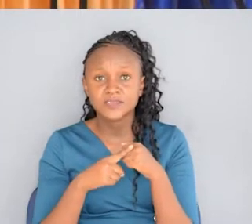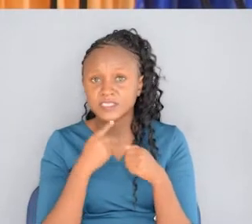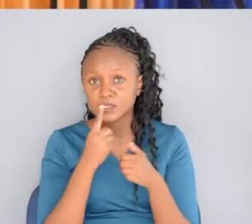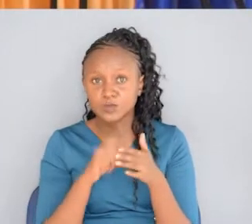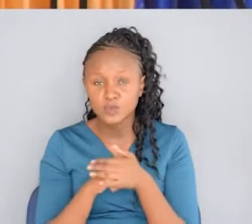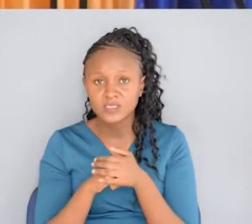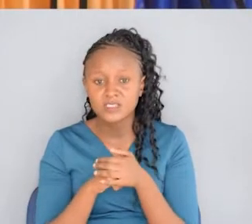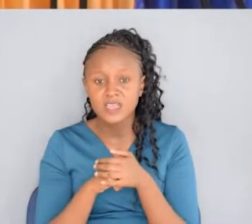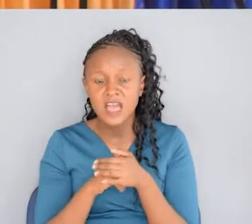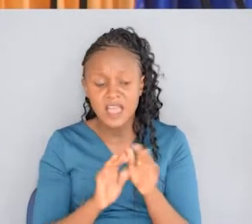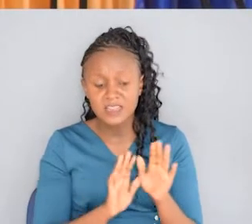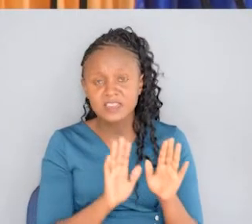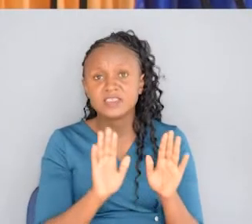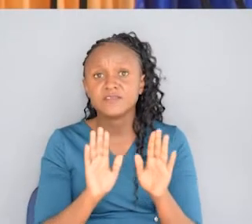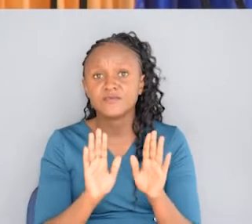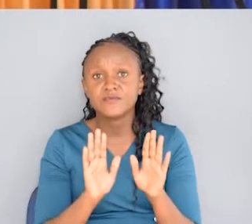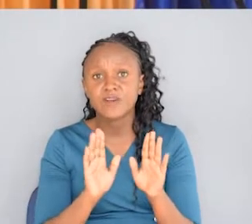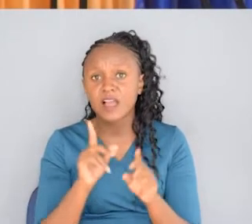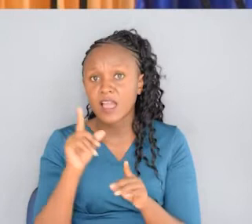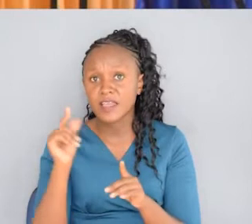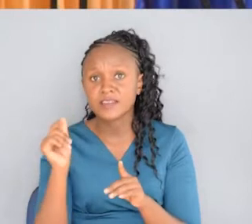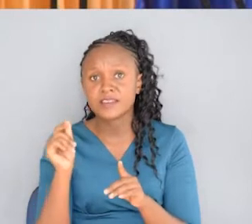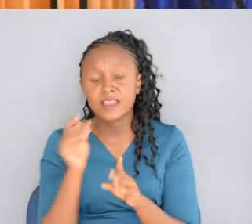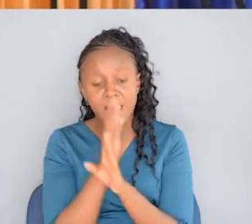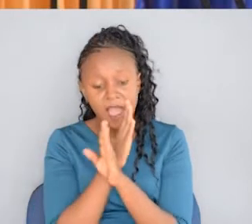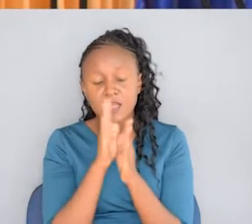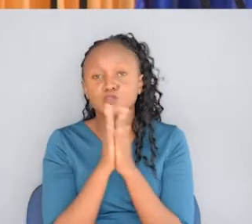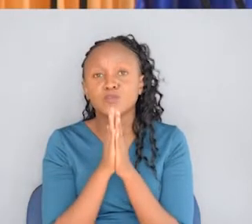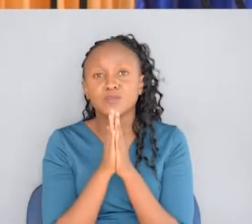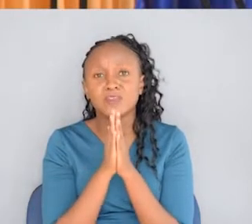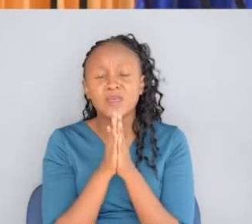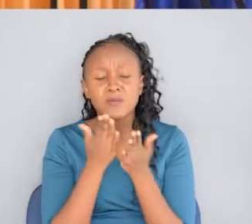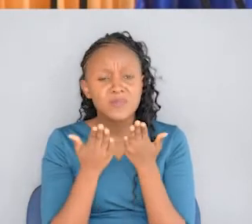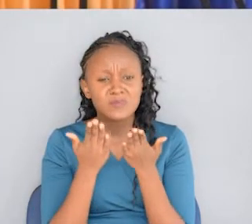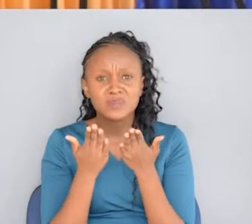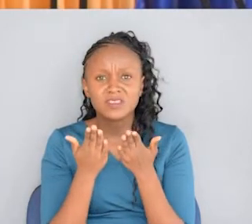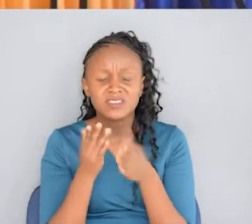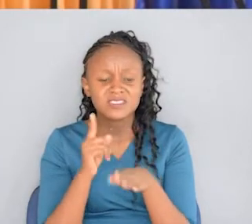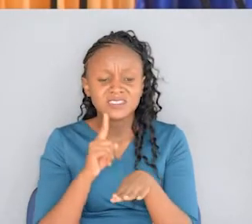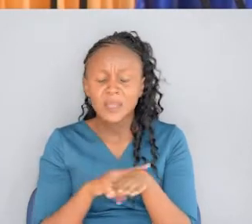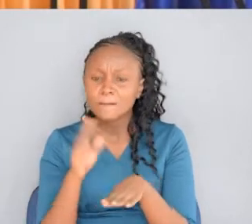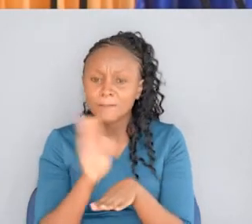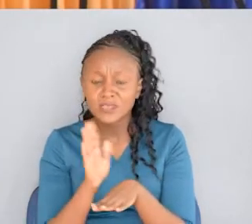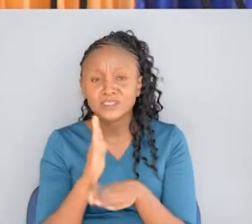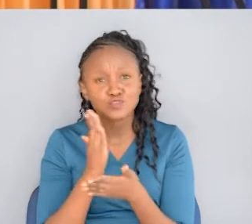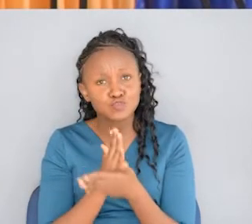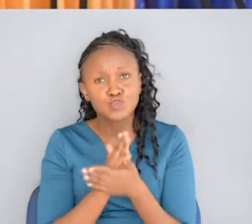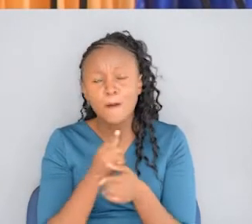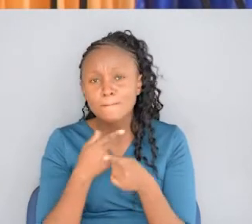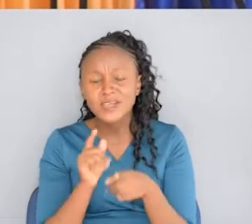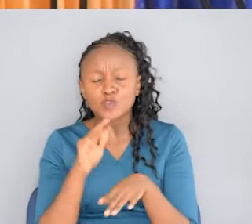That even amidst such a busy time, that Christ found time to go into a desolate